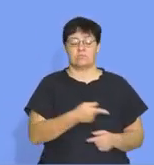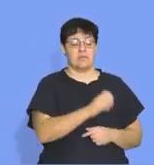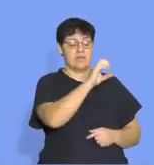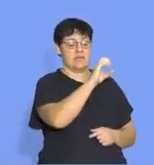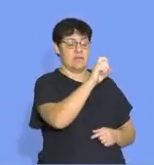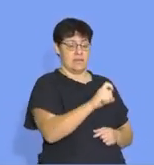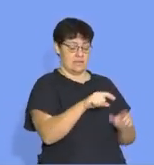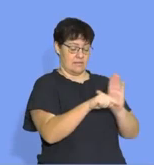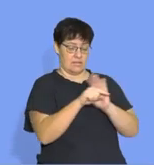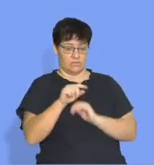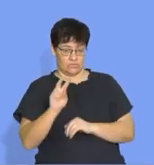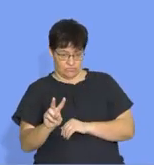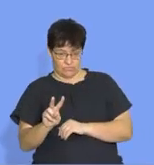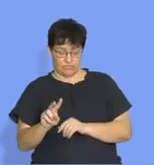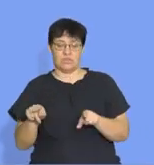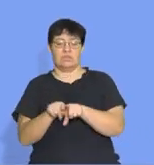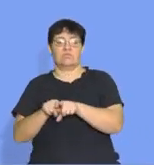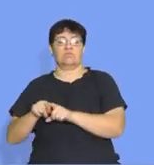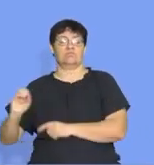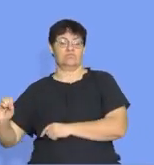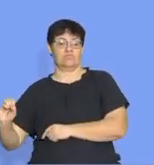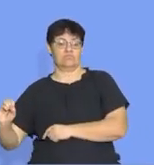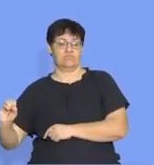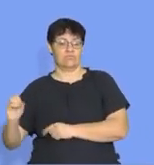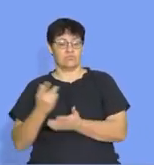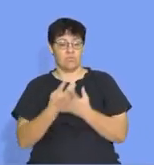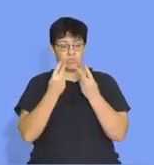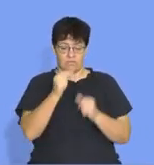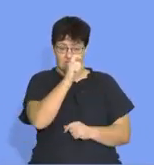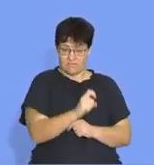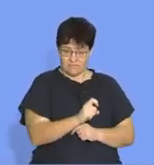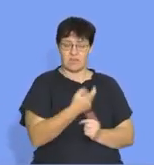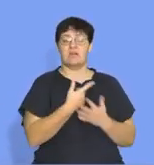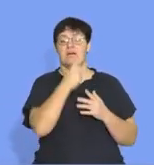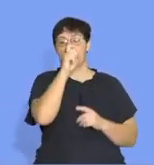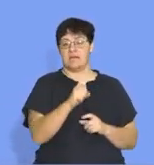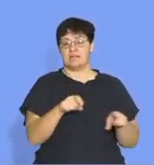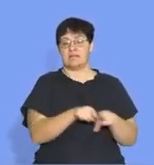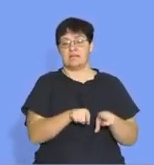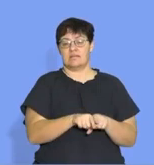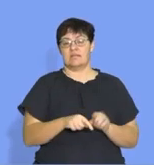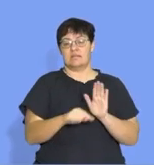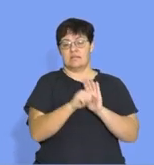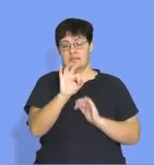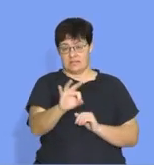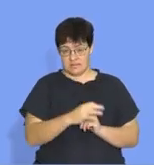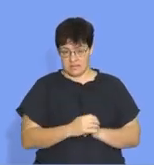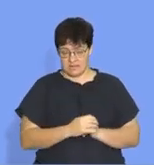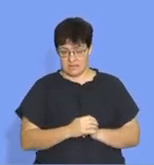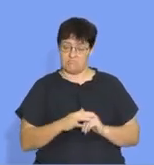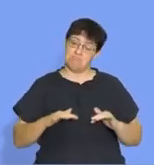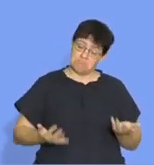minus 2 equal to zero. If I solve for X, I will get X is equal to negative 3,